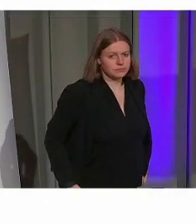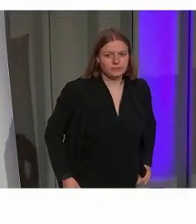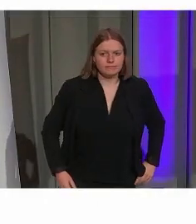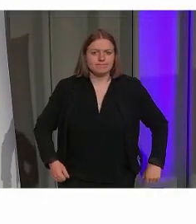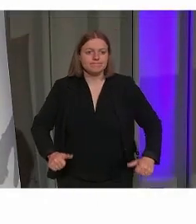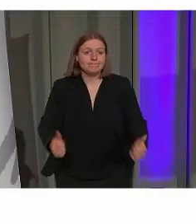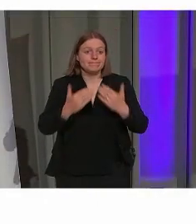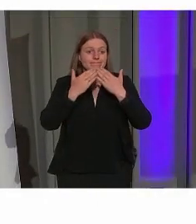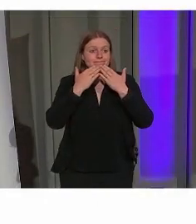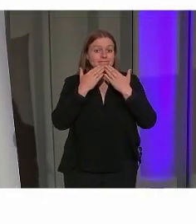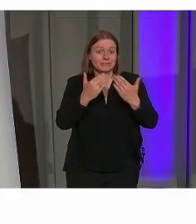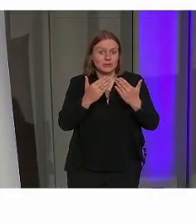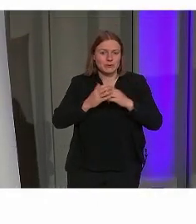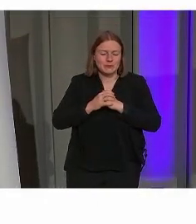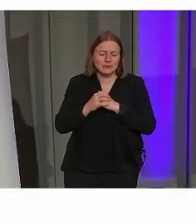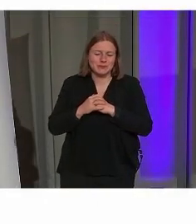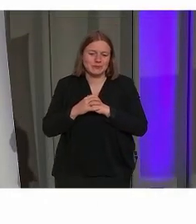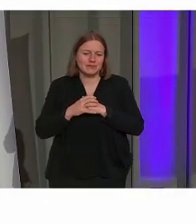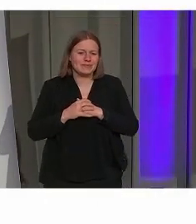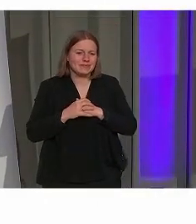Thank you very much.